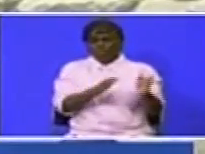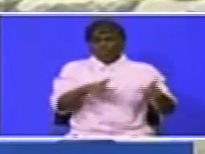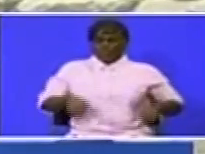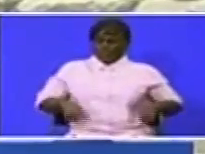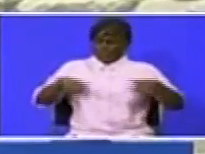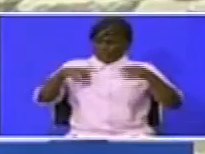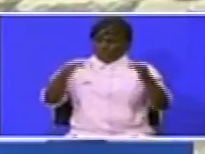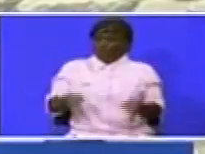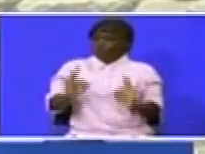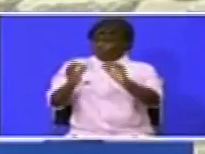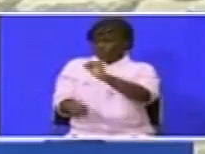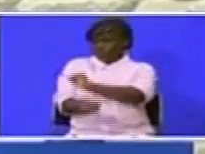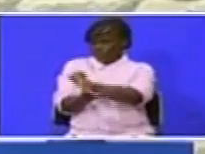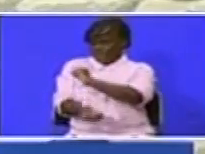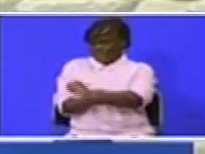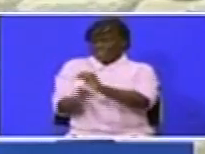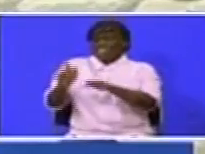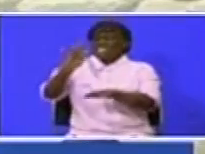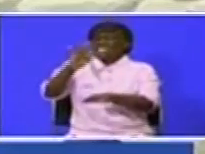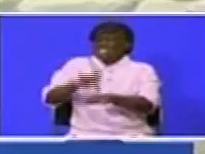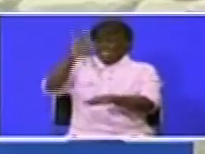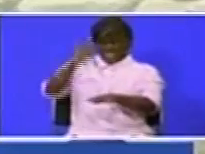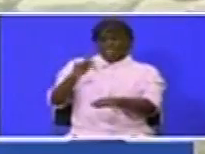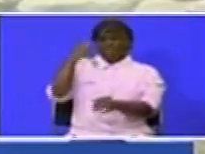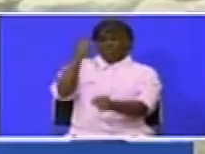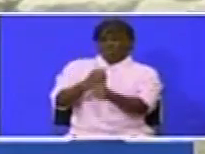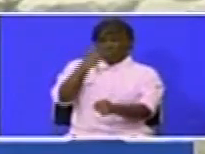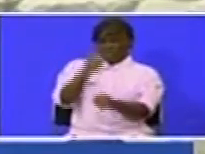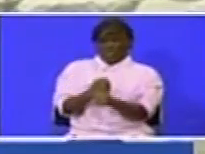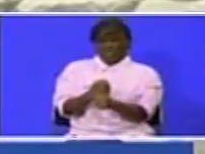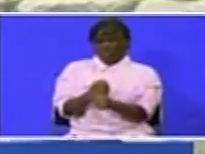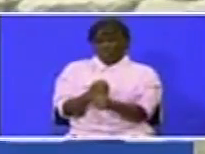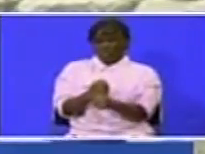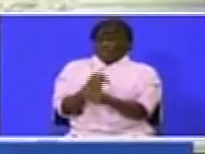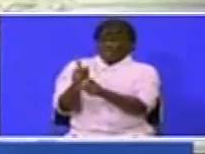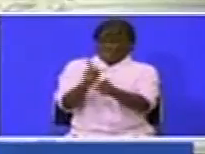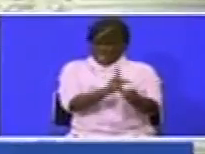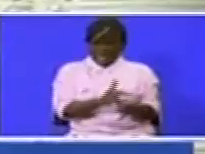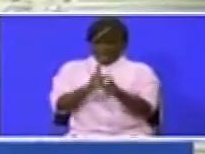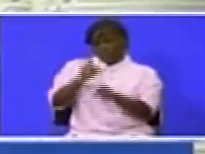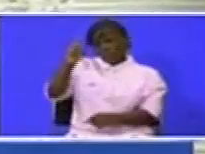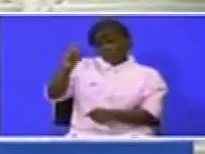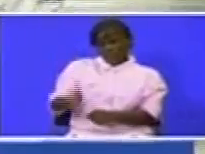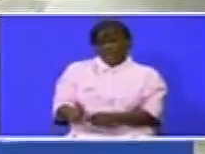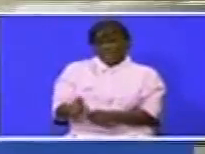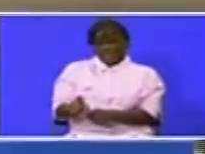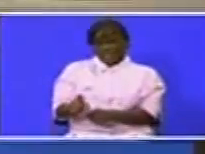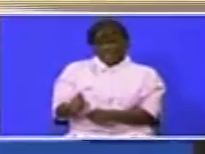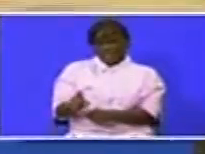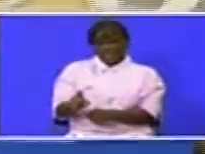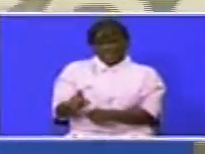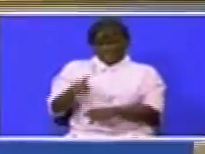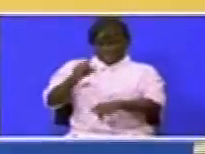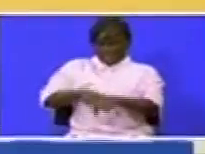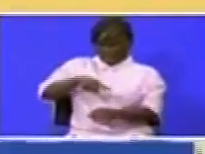the officials explain, it is a very delicate mission, with the team being extra careful and engaging safe strategies while drilling